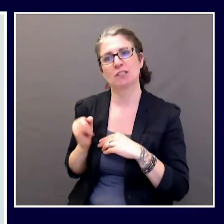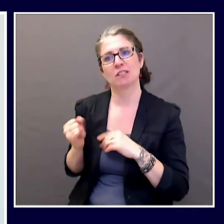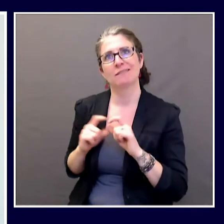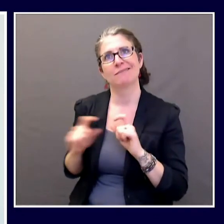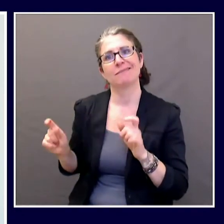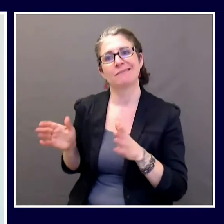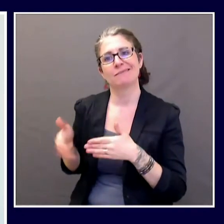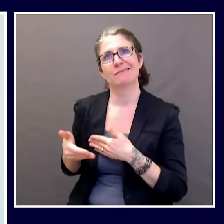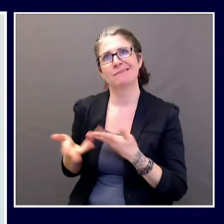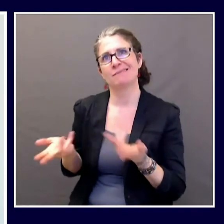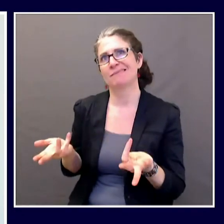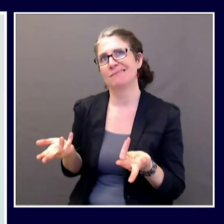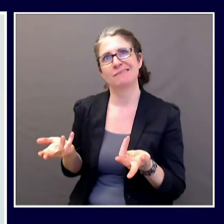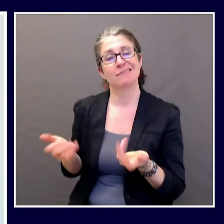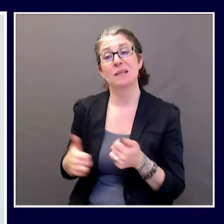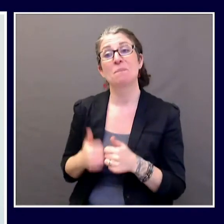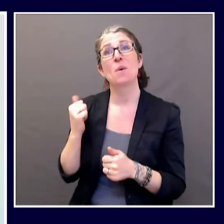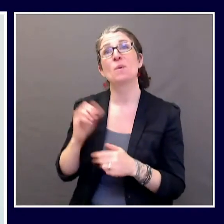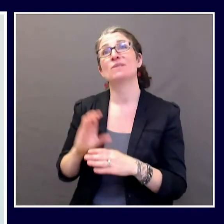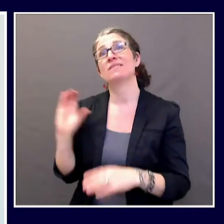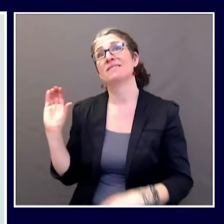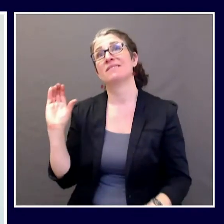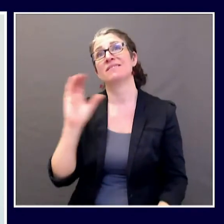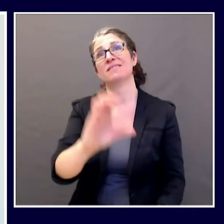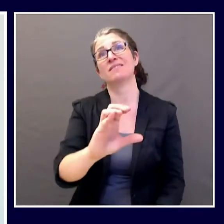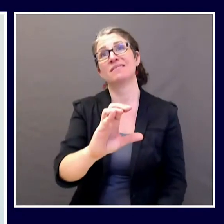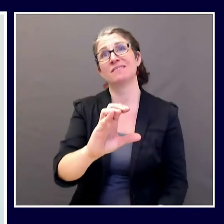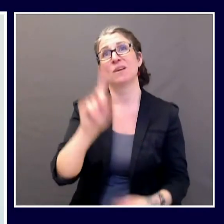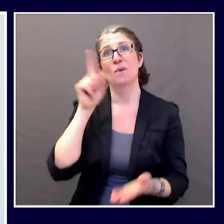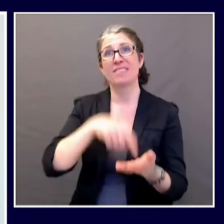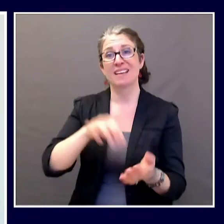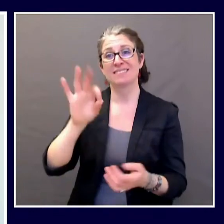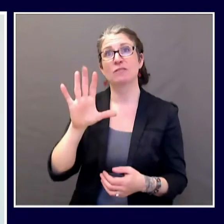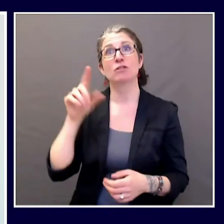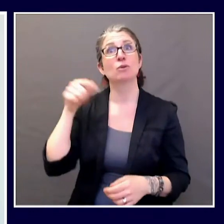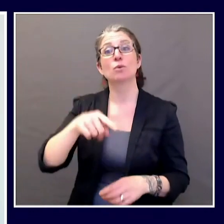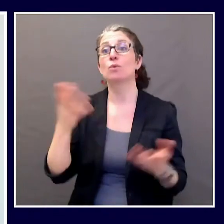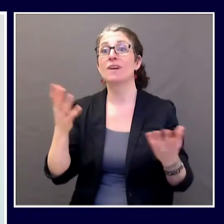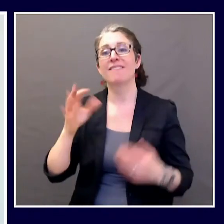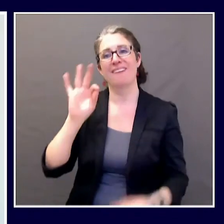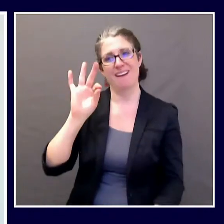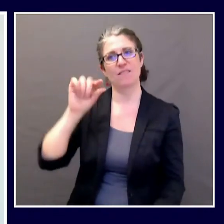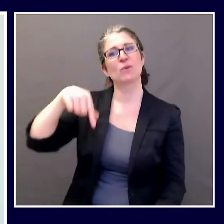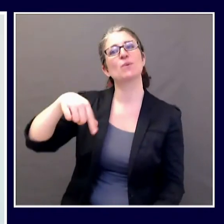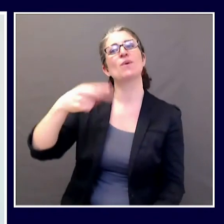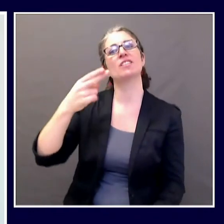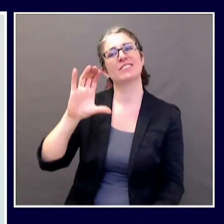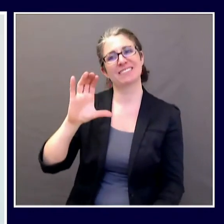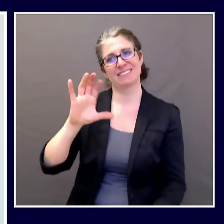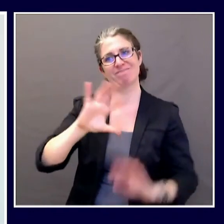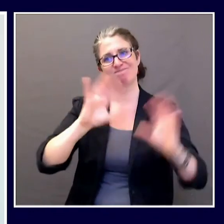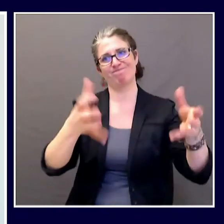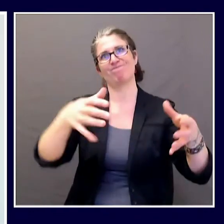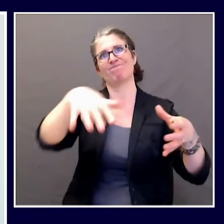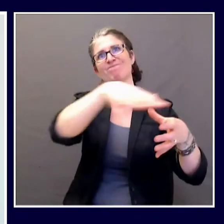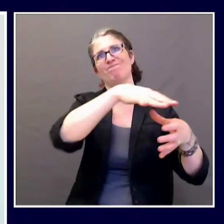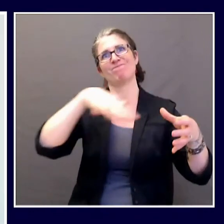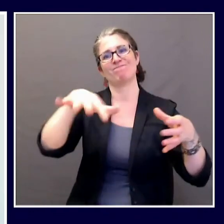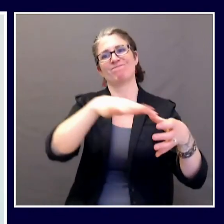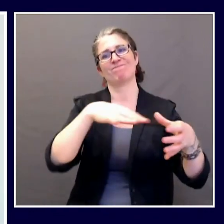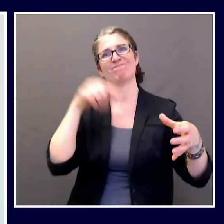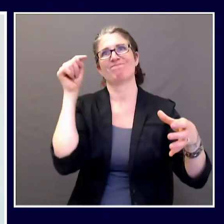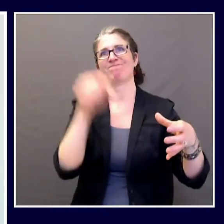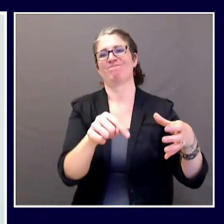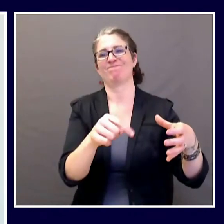centers. 1,900 doses are going to those centers this coming week, in part for that reason. They are in geographically, or excuse me,